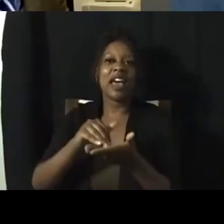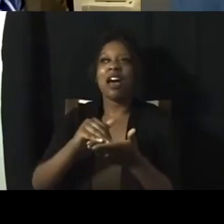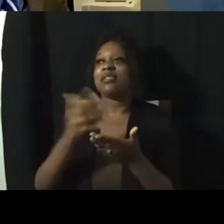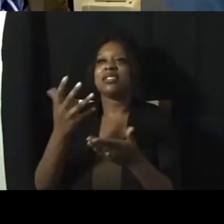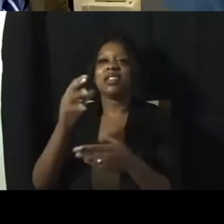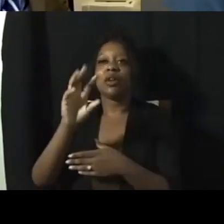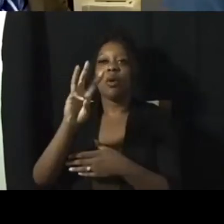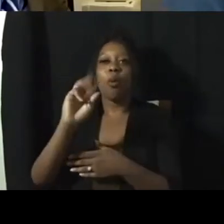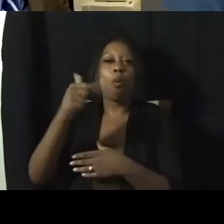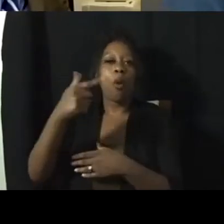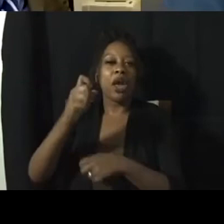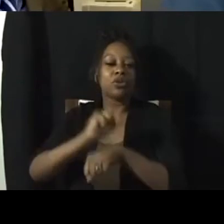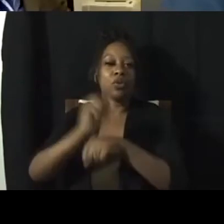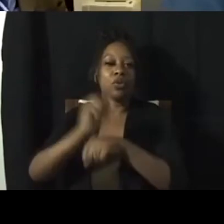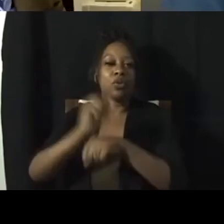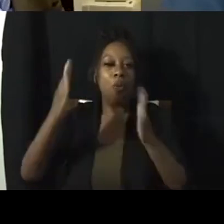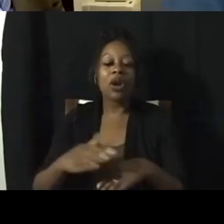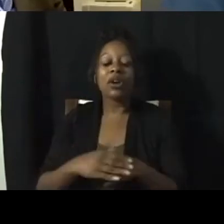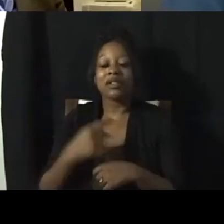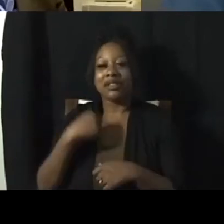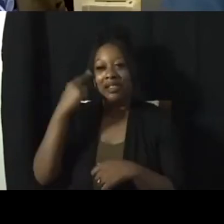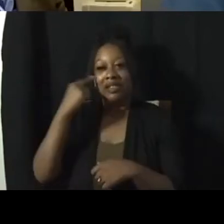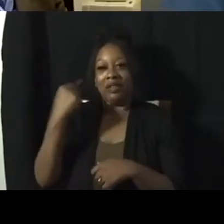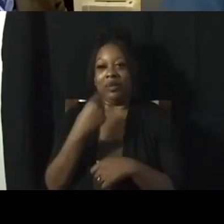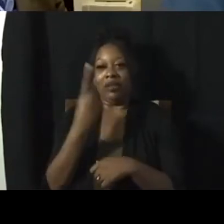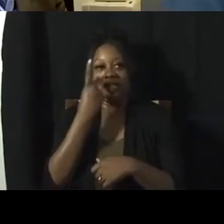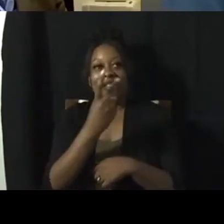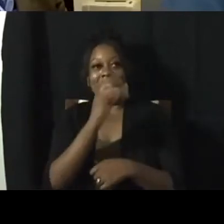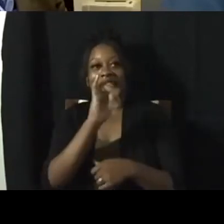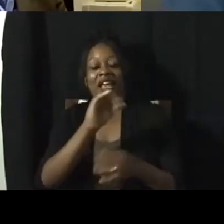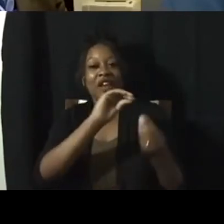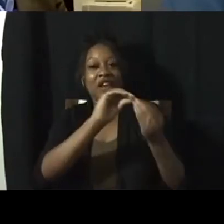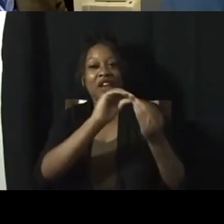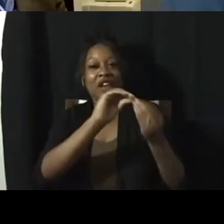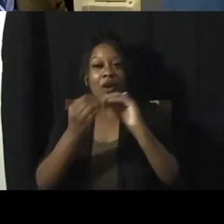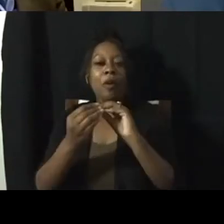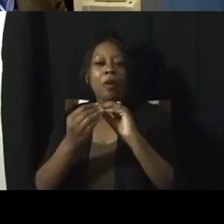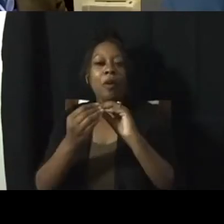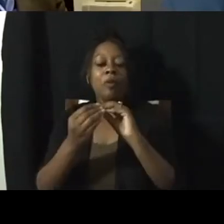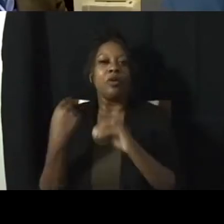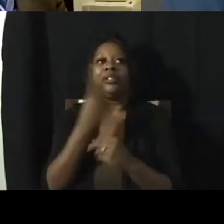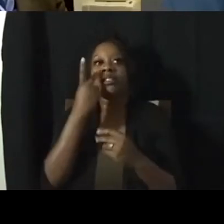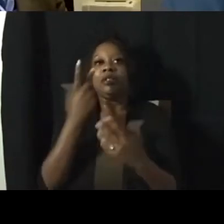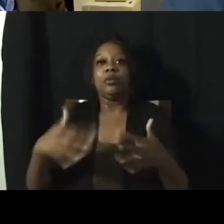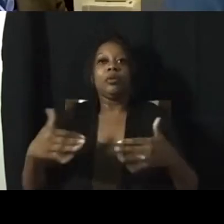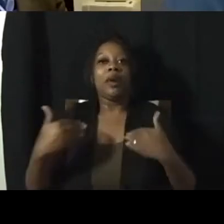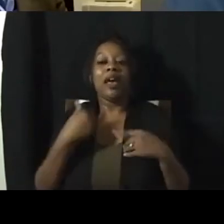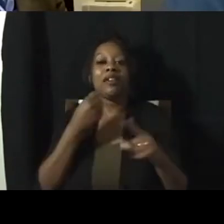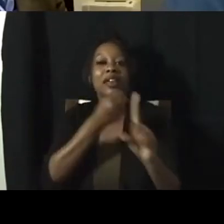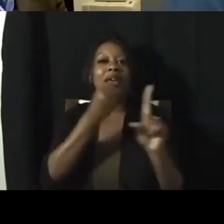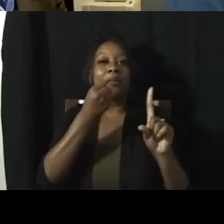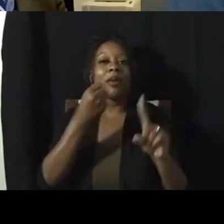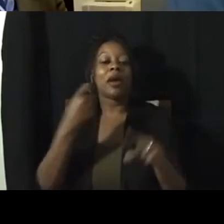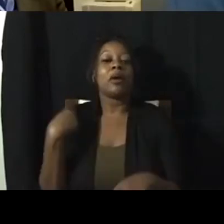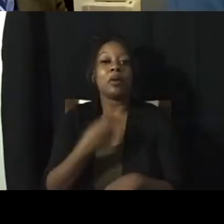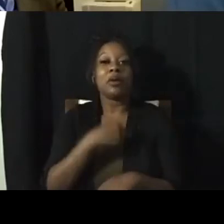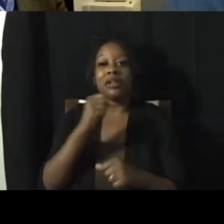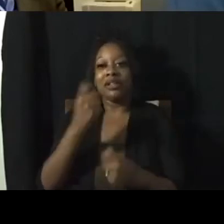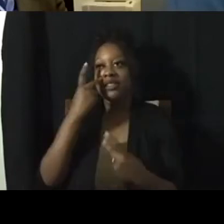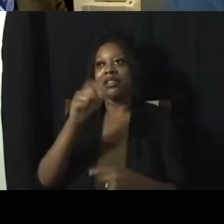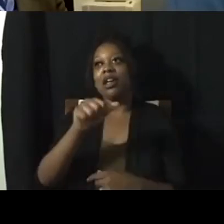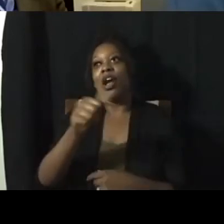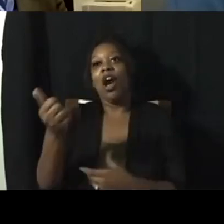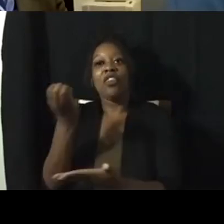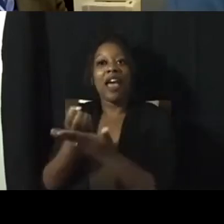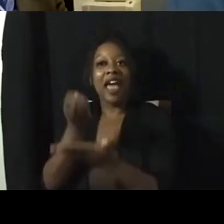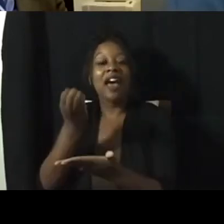think looking at those metrics, we're starting to see that there's an impact. And we can look at other evidence, I think, that starts to show